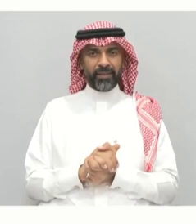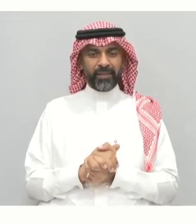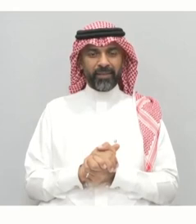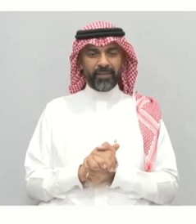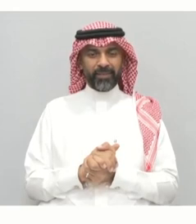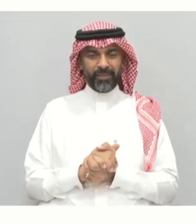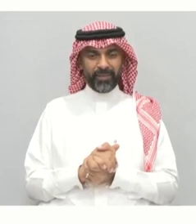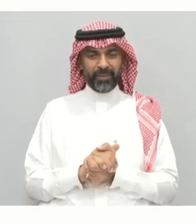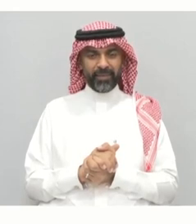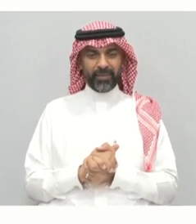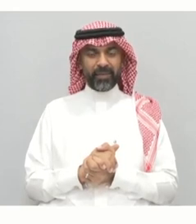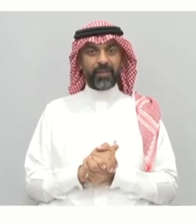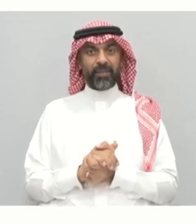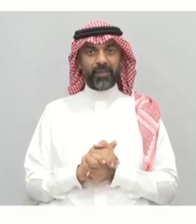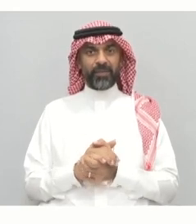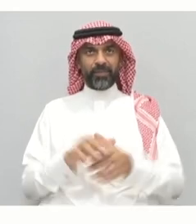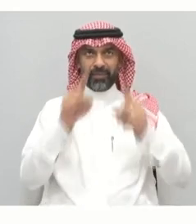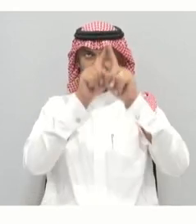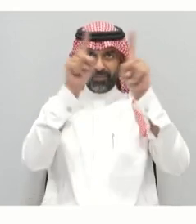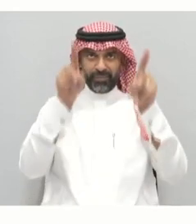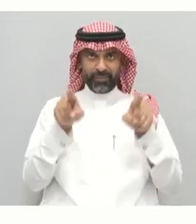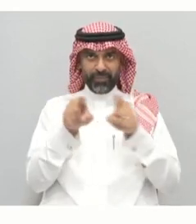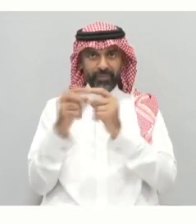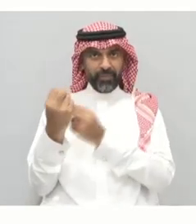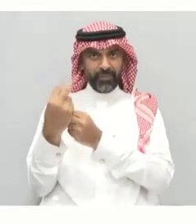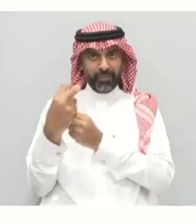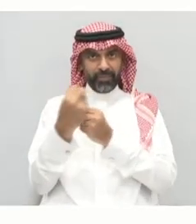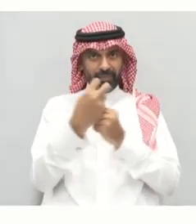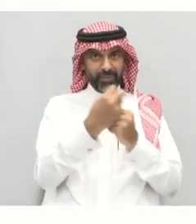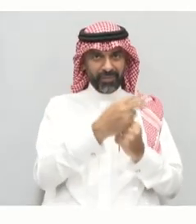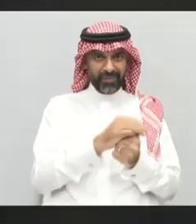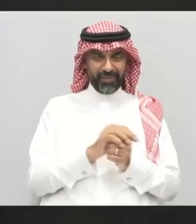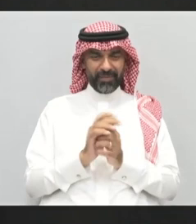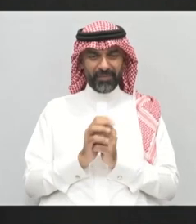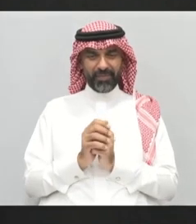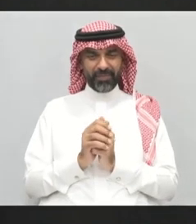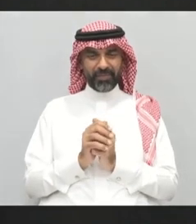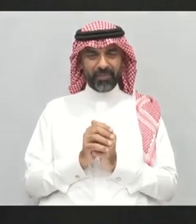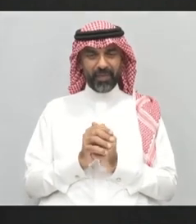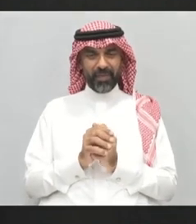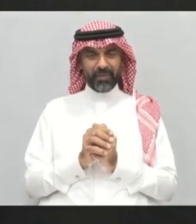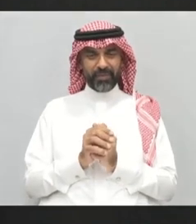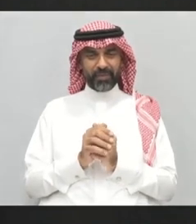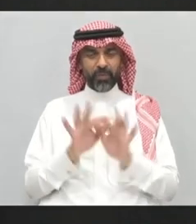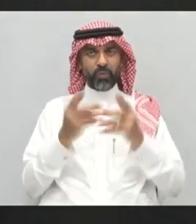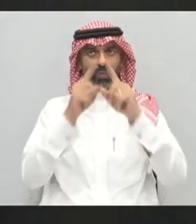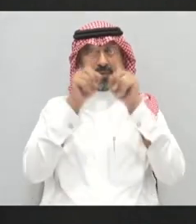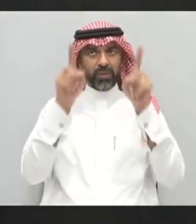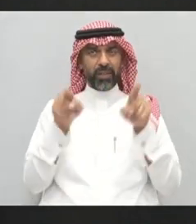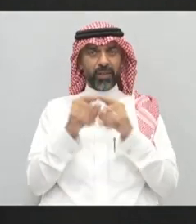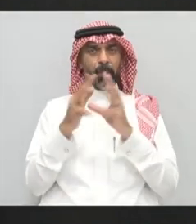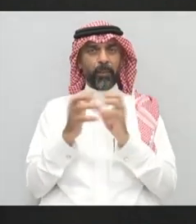Yes, road signs. Very good. Okay, can you tell me what does this sign